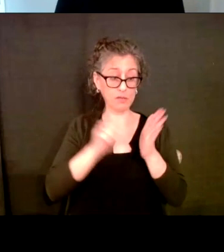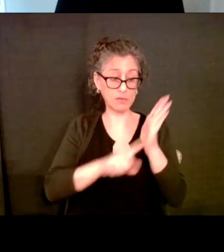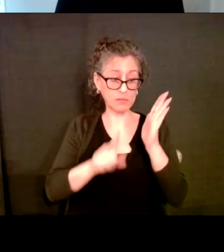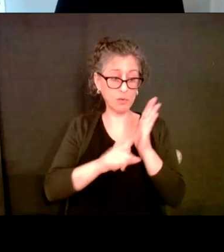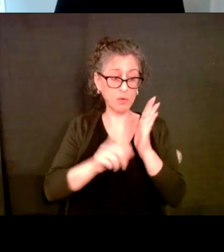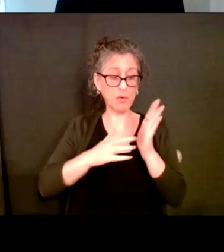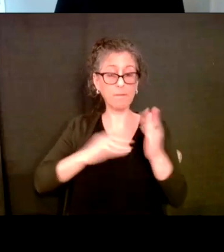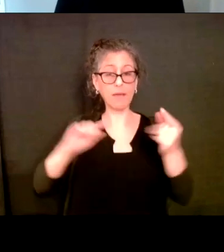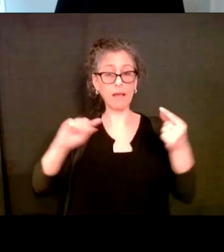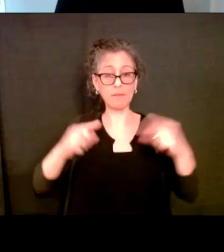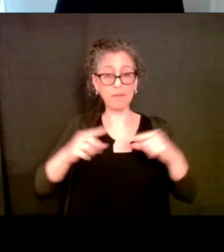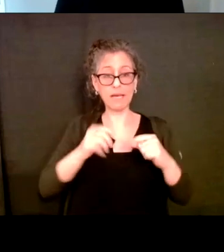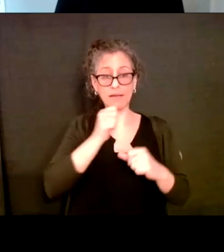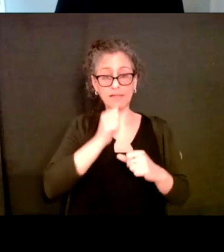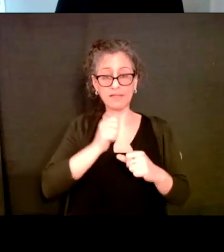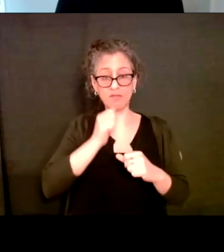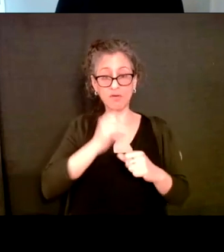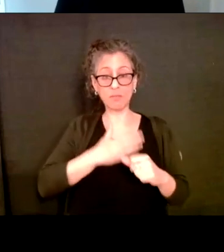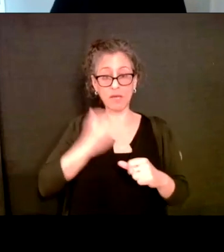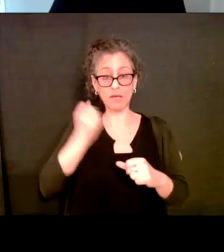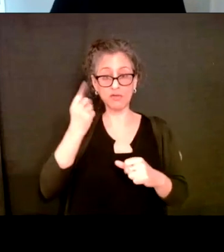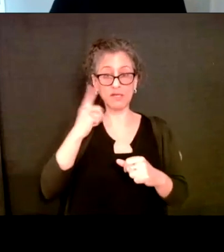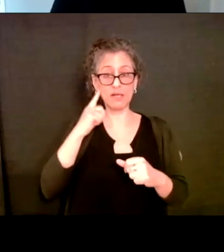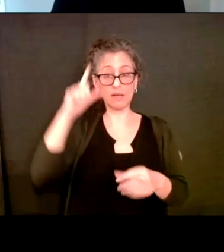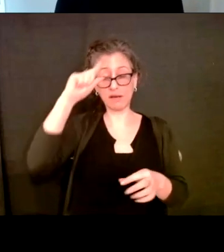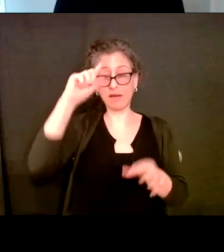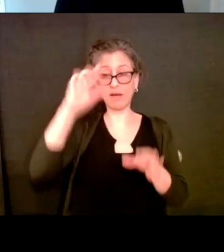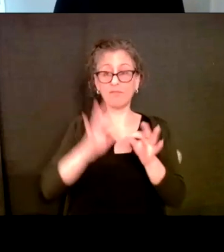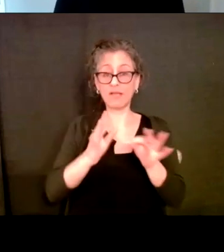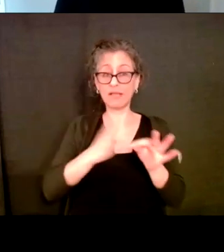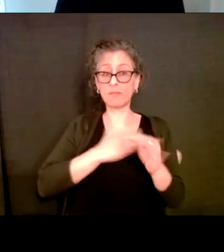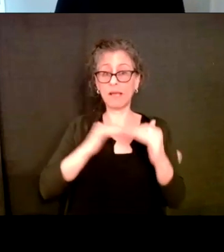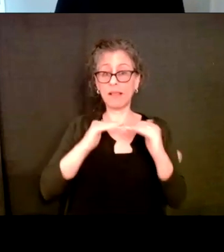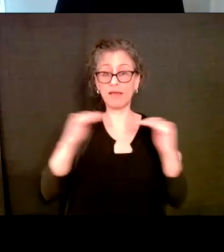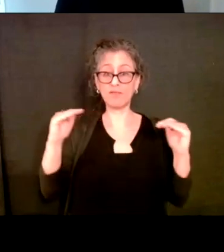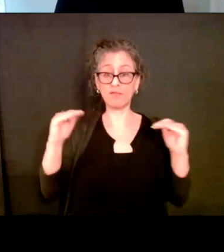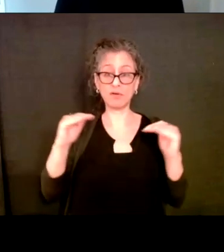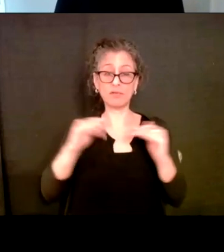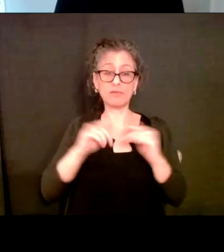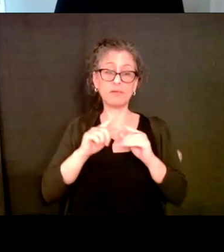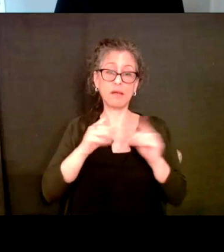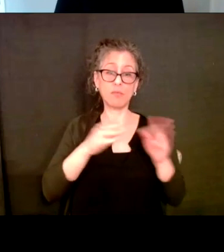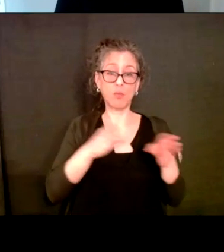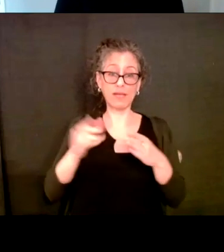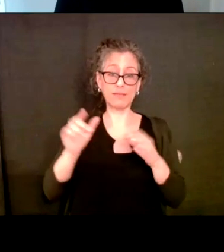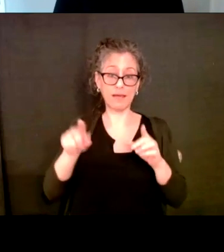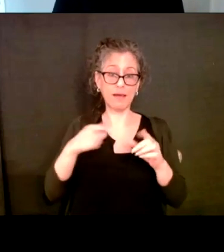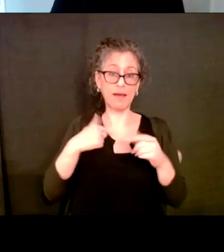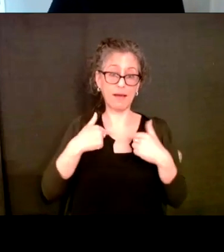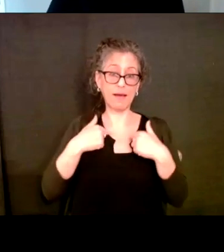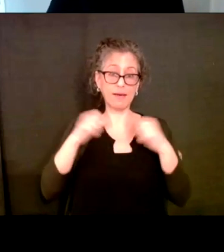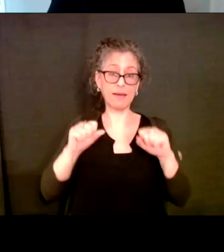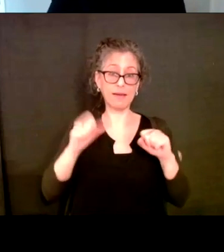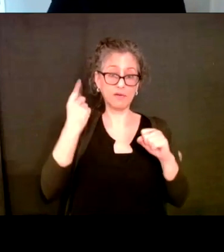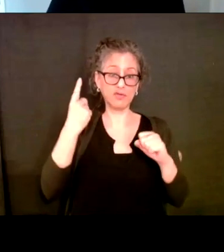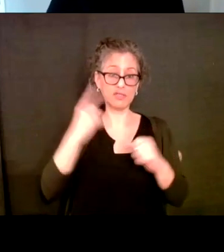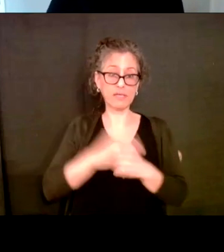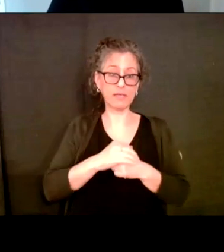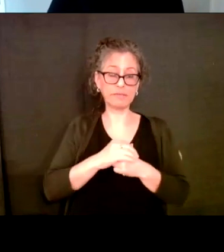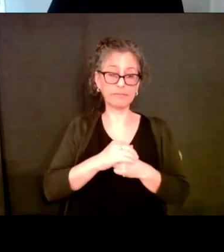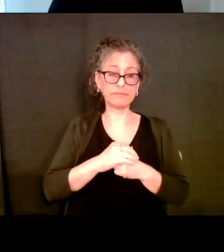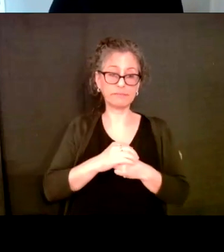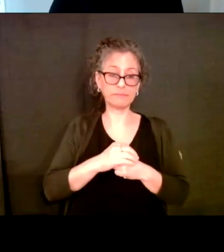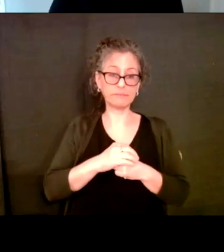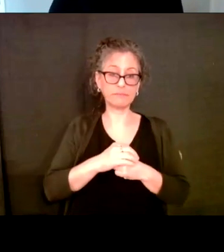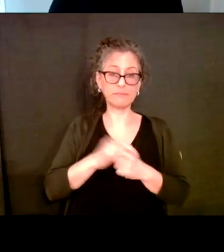and suffering and my understanding of faith at my level and in ways that I can understand? And